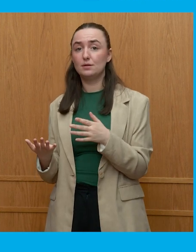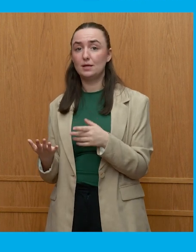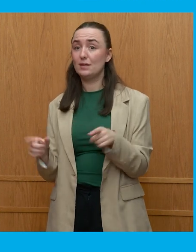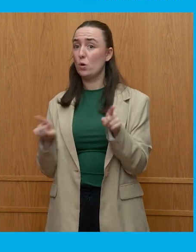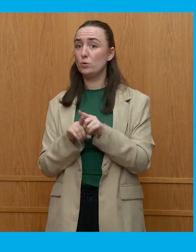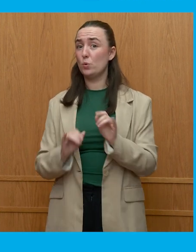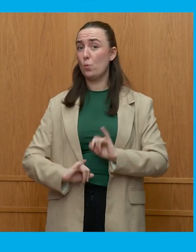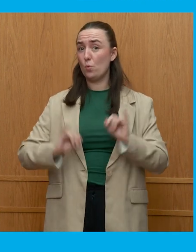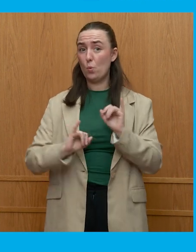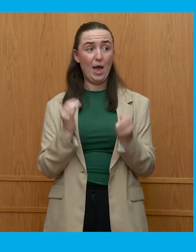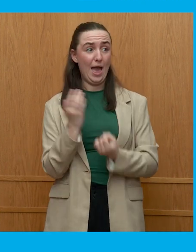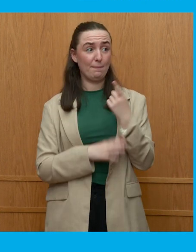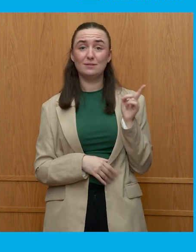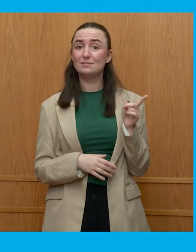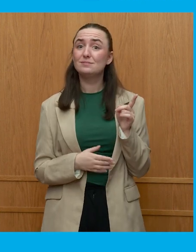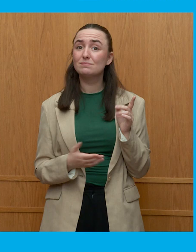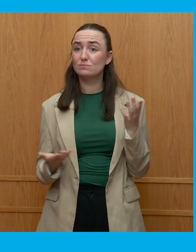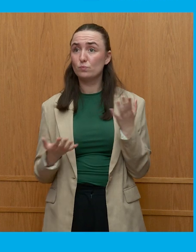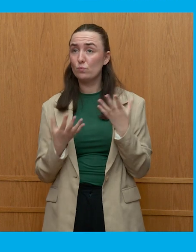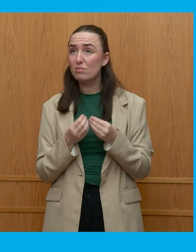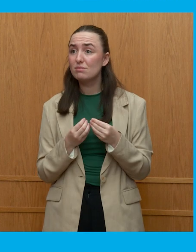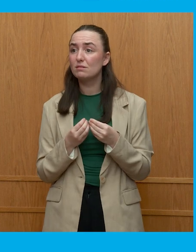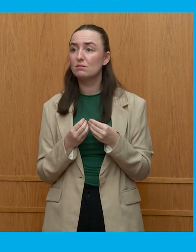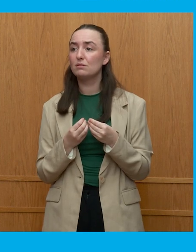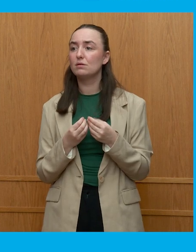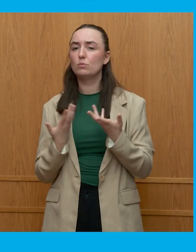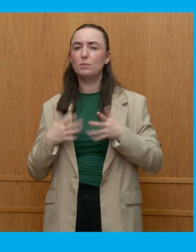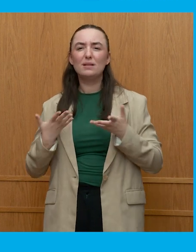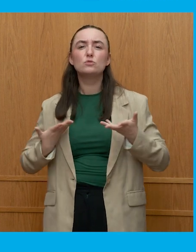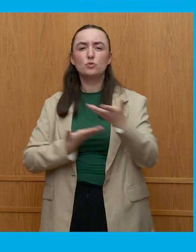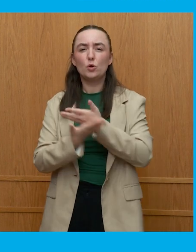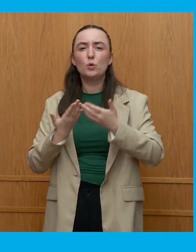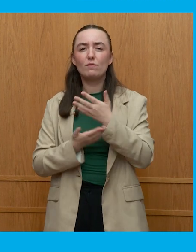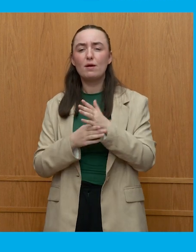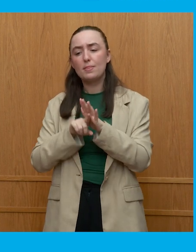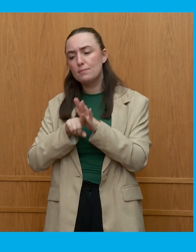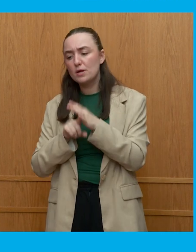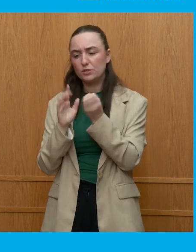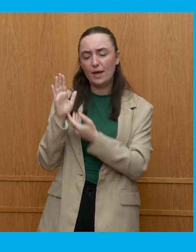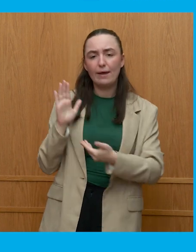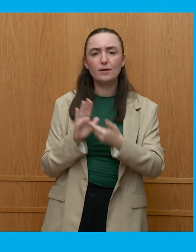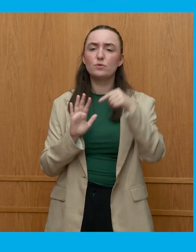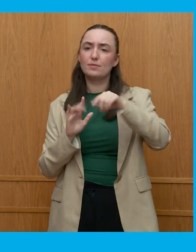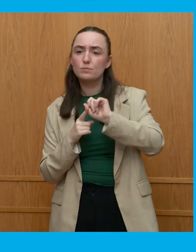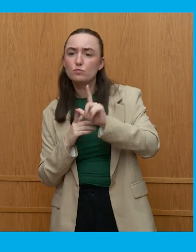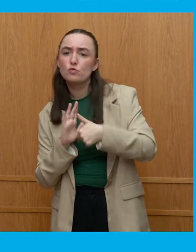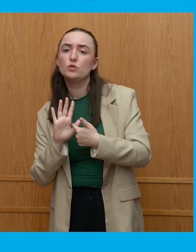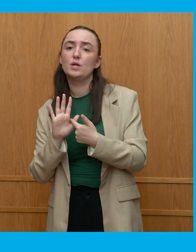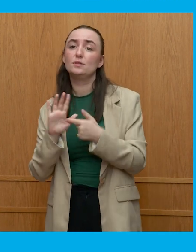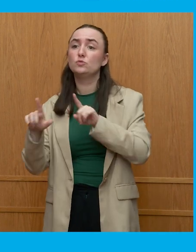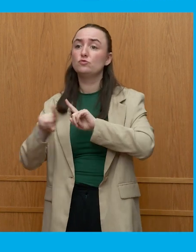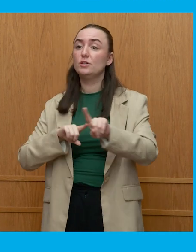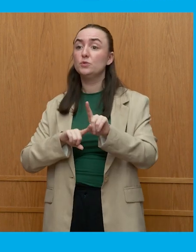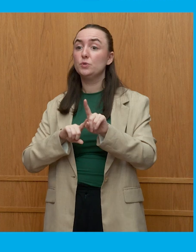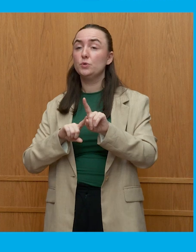happened as well, and then with all, as we've been talking about, the pressure, added pressure on this project, to then take that forward